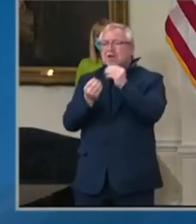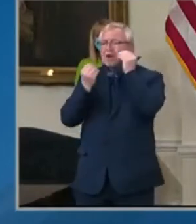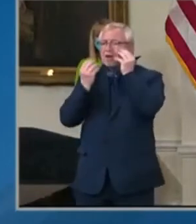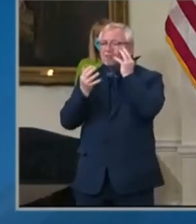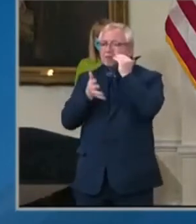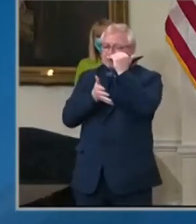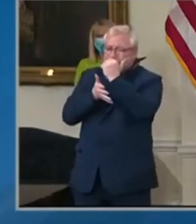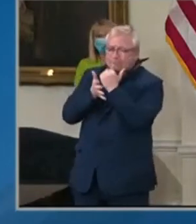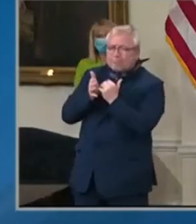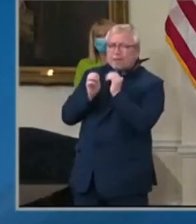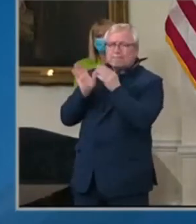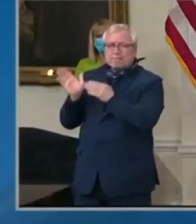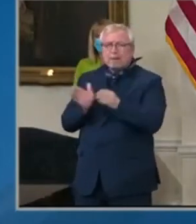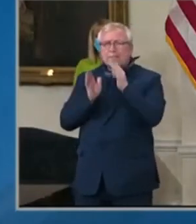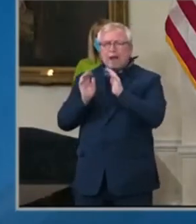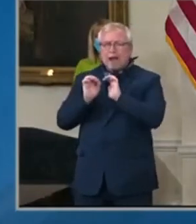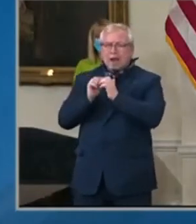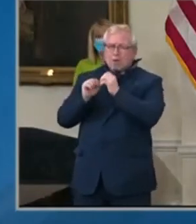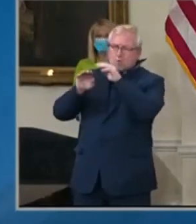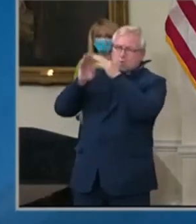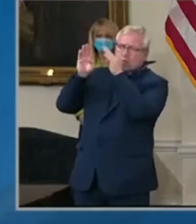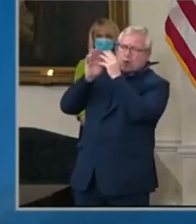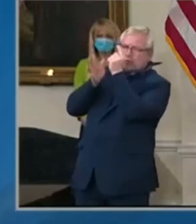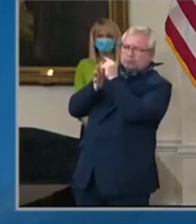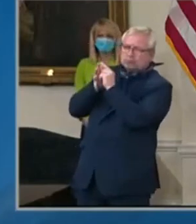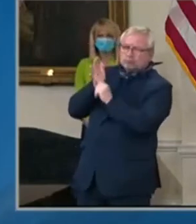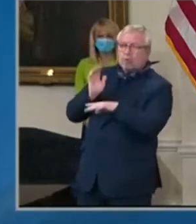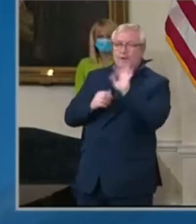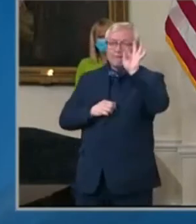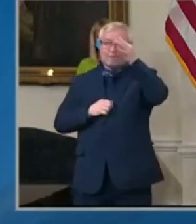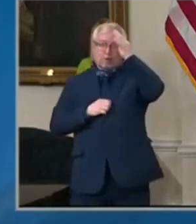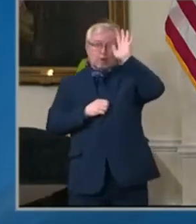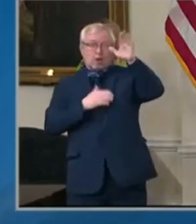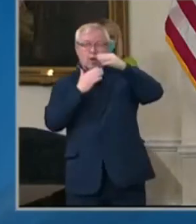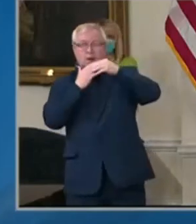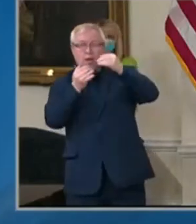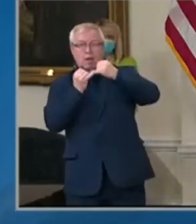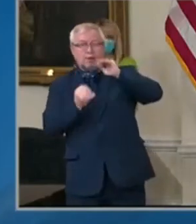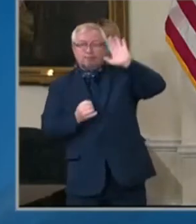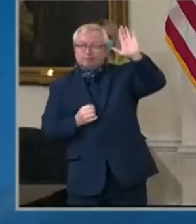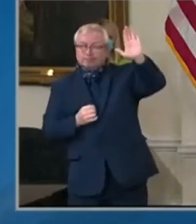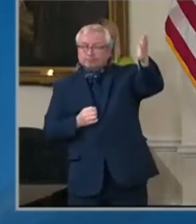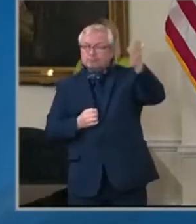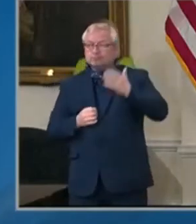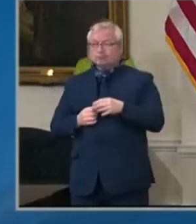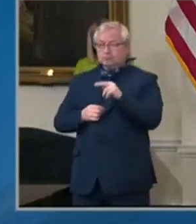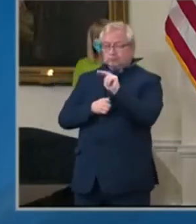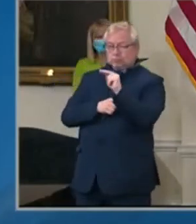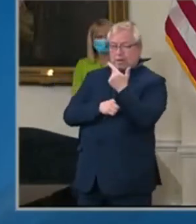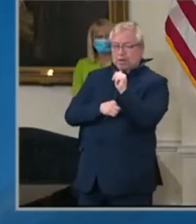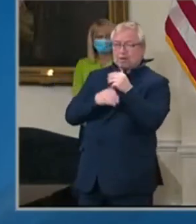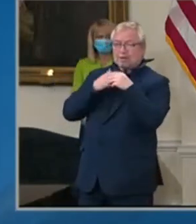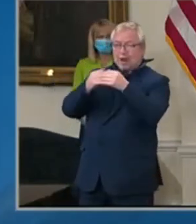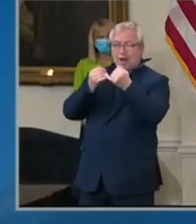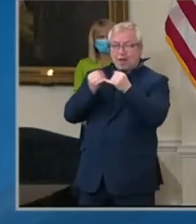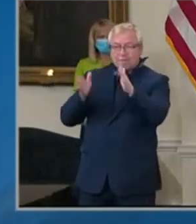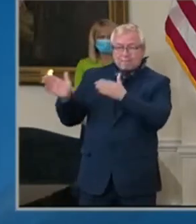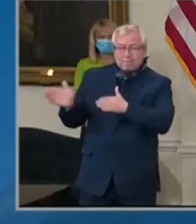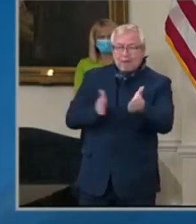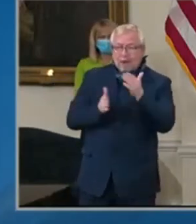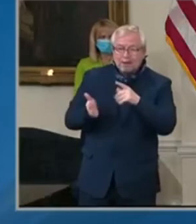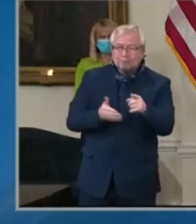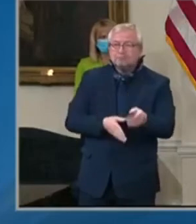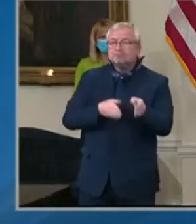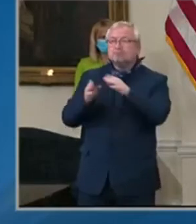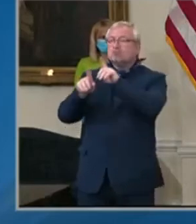Recovery, the federal guidelines, the NGA plan, as well as the AEI and Hopkins reports